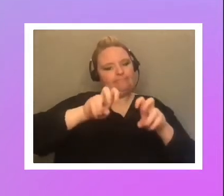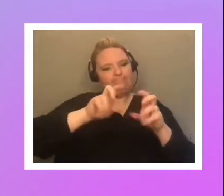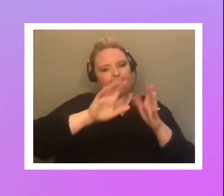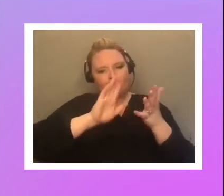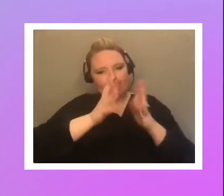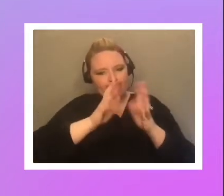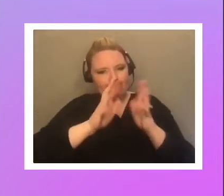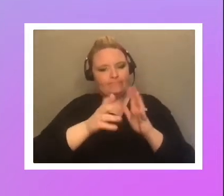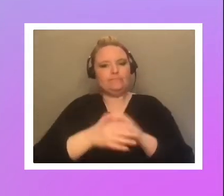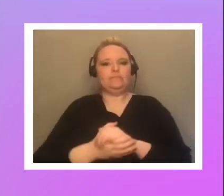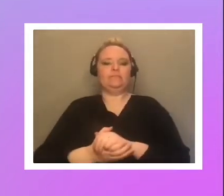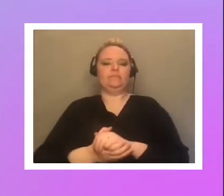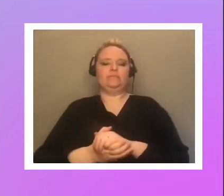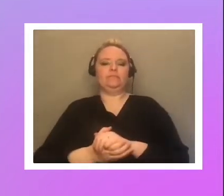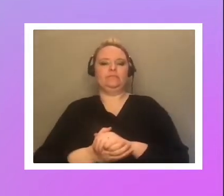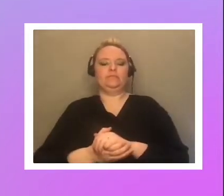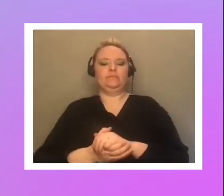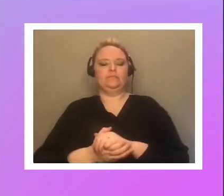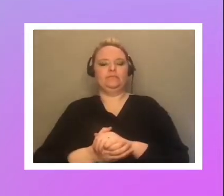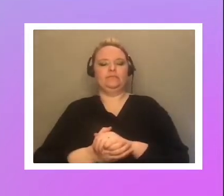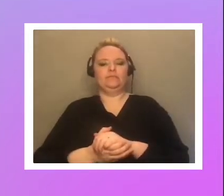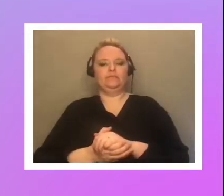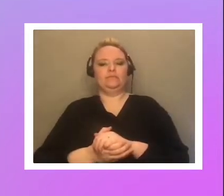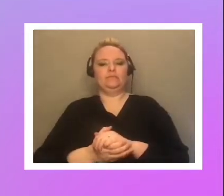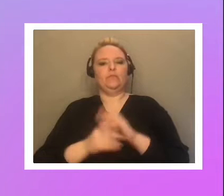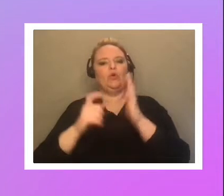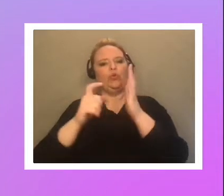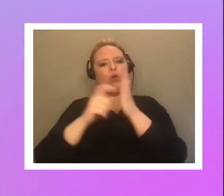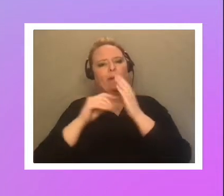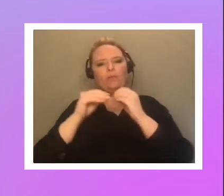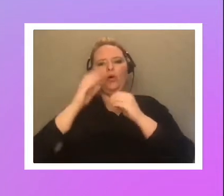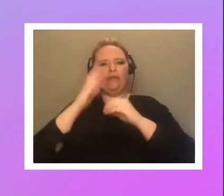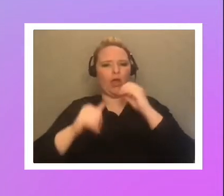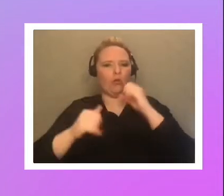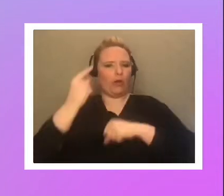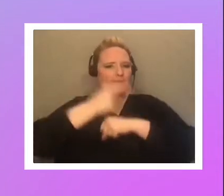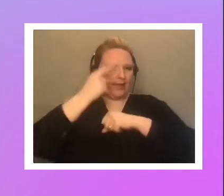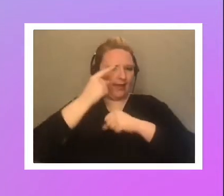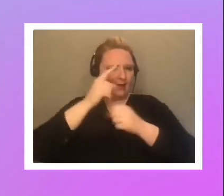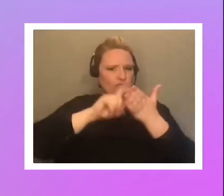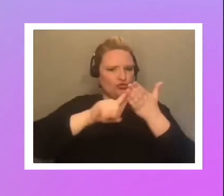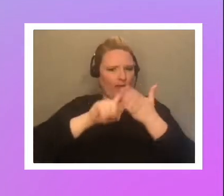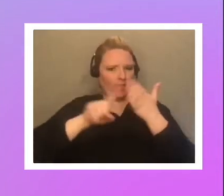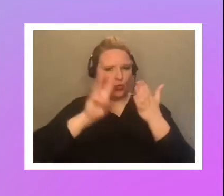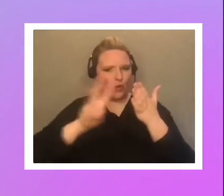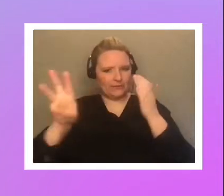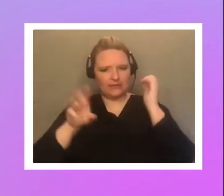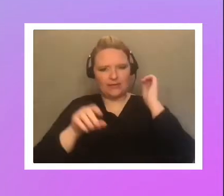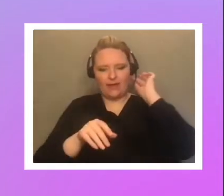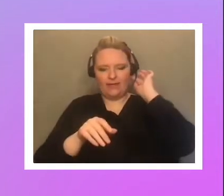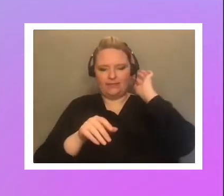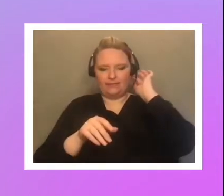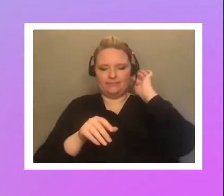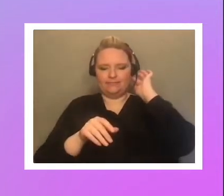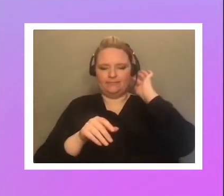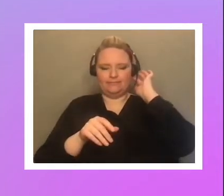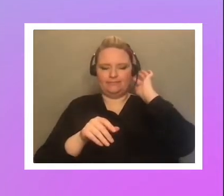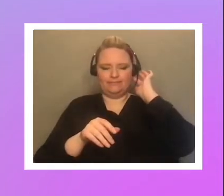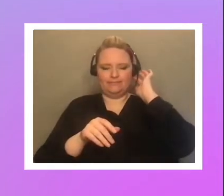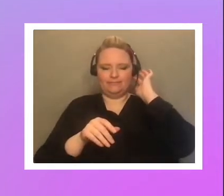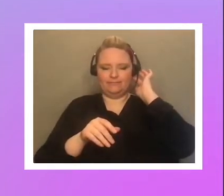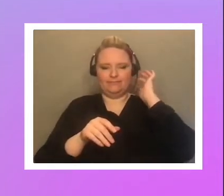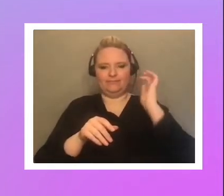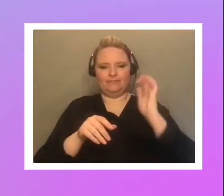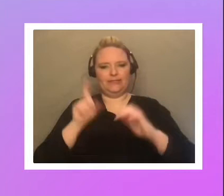It's going to take more than a day to check a site. And many